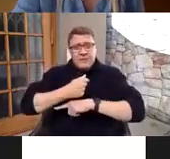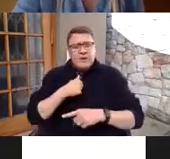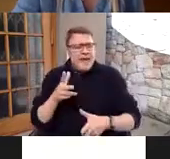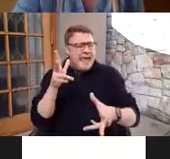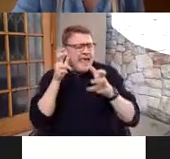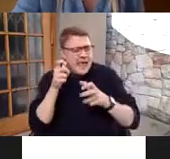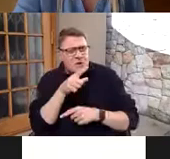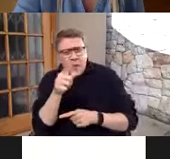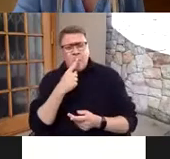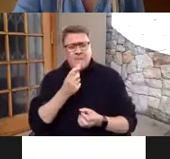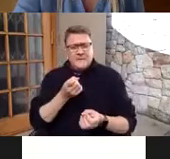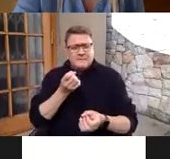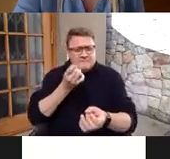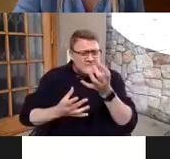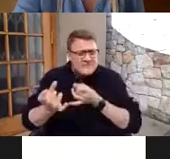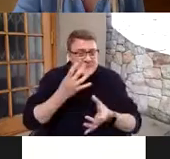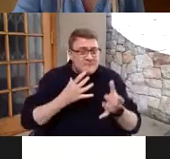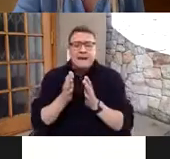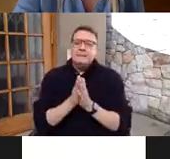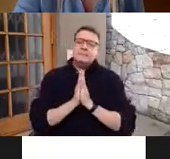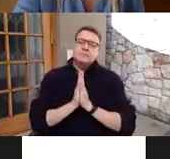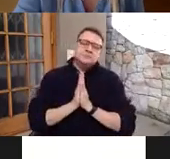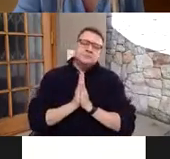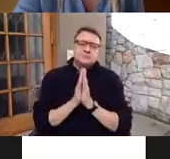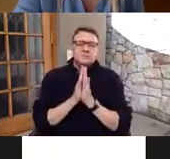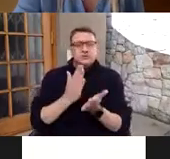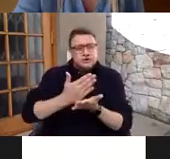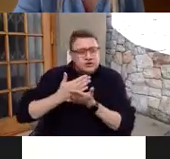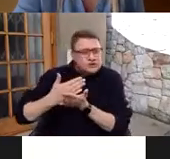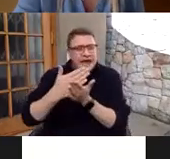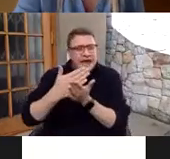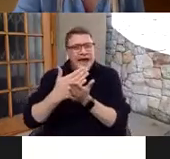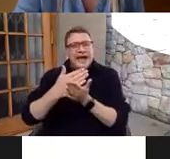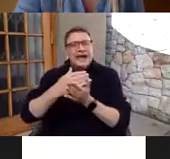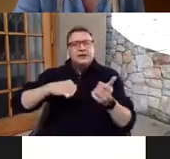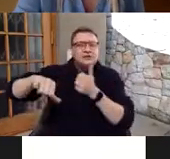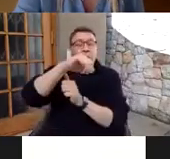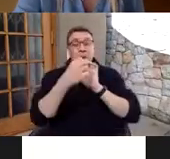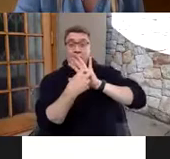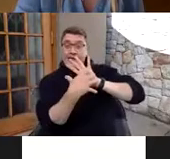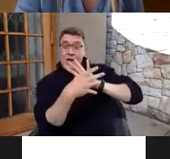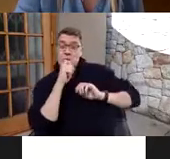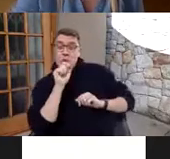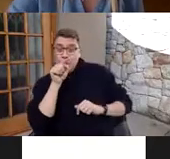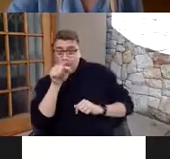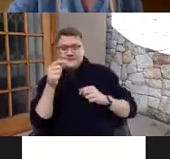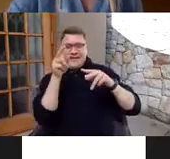feedback. So please feel free to share on social media using those